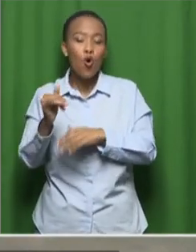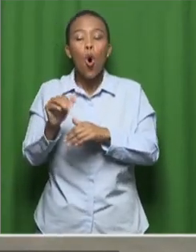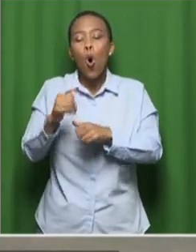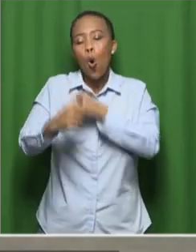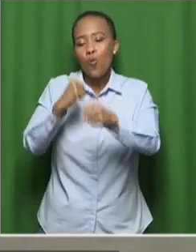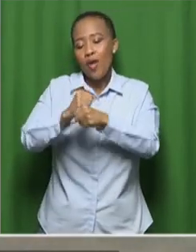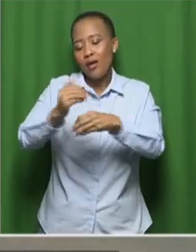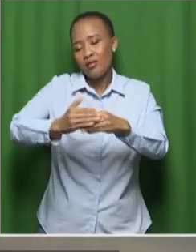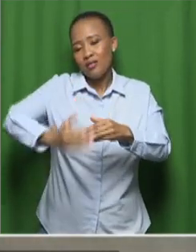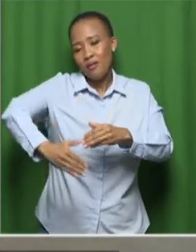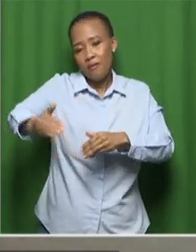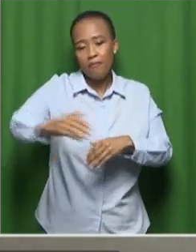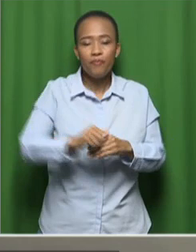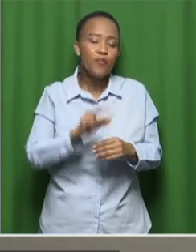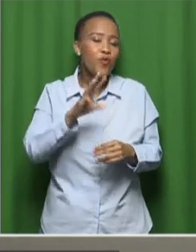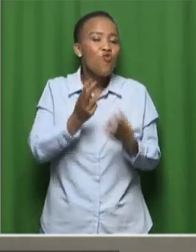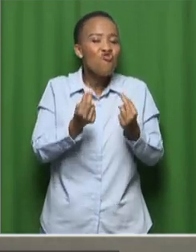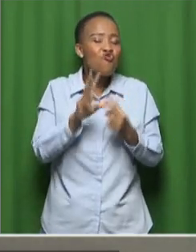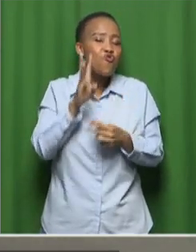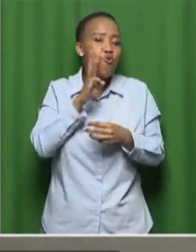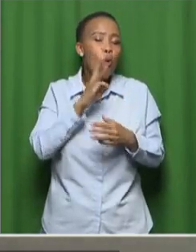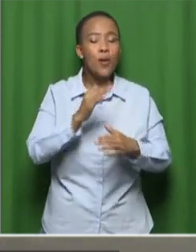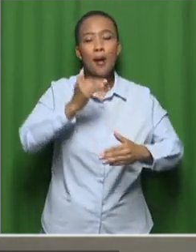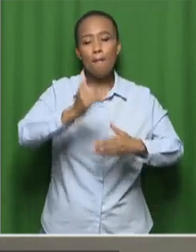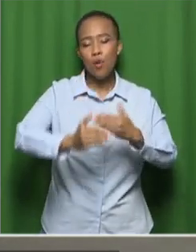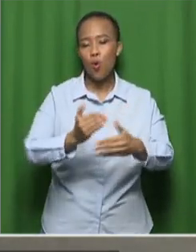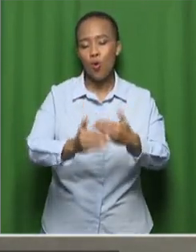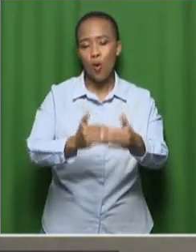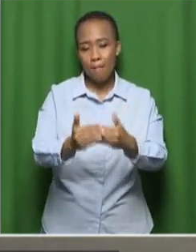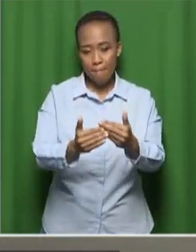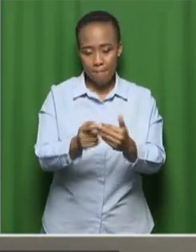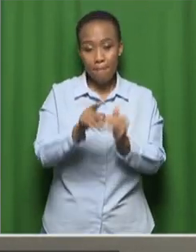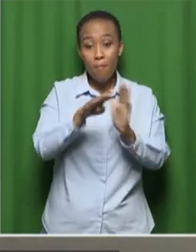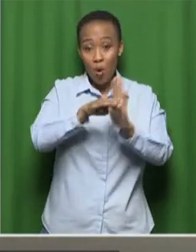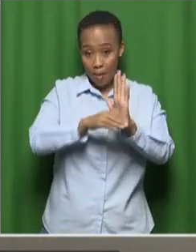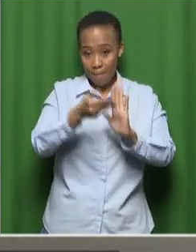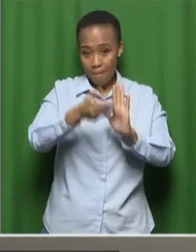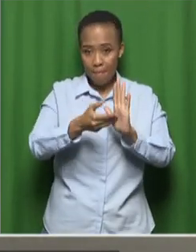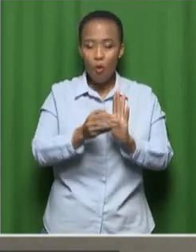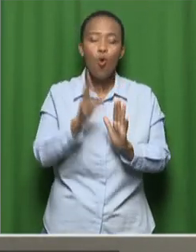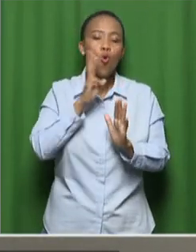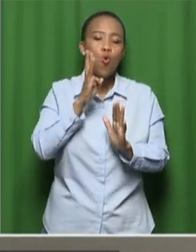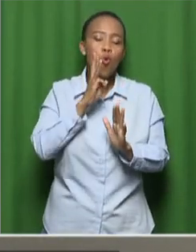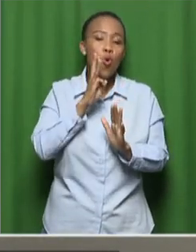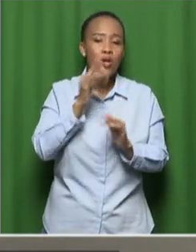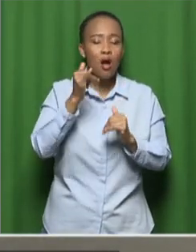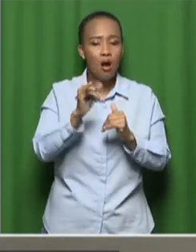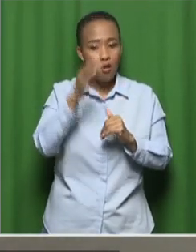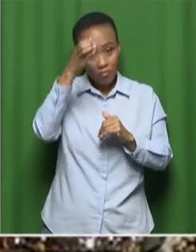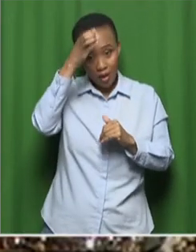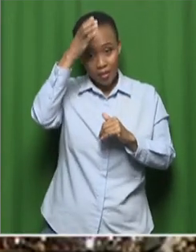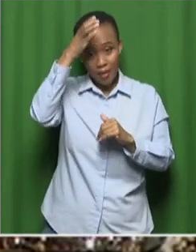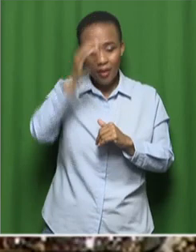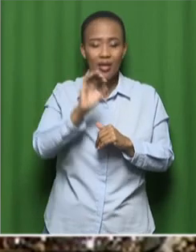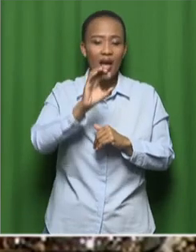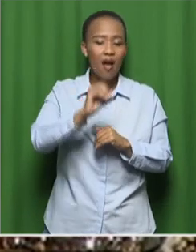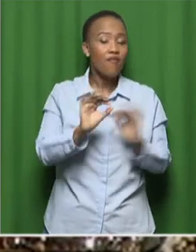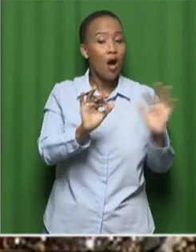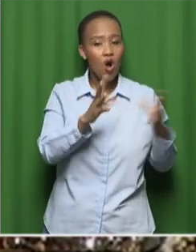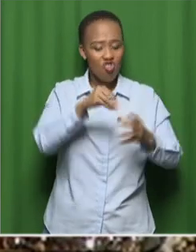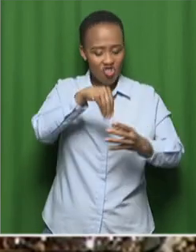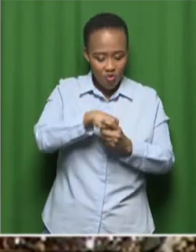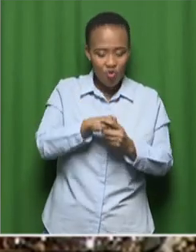new water program will also include a major water reuse aspect, which will entail the ultra-purification